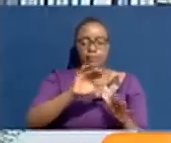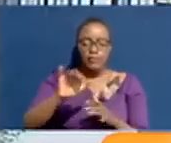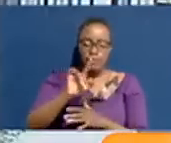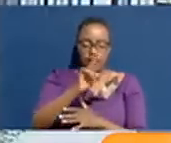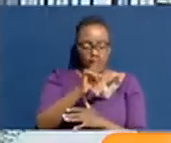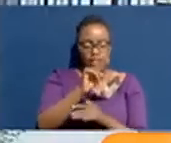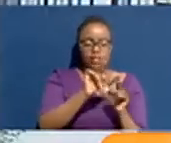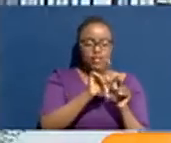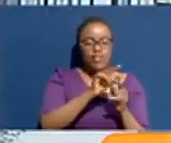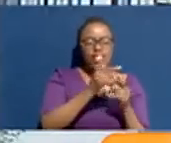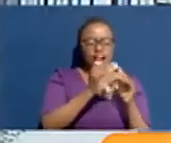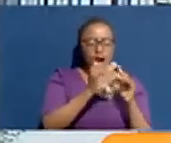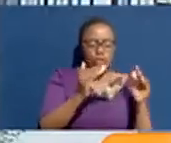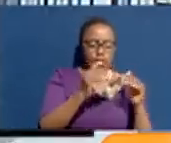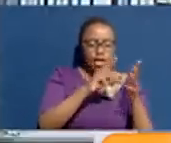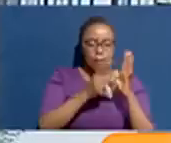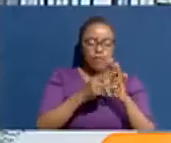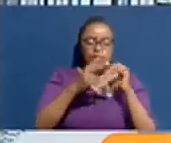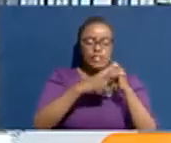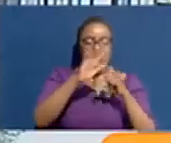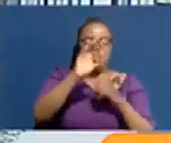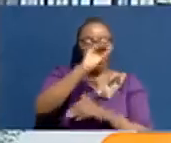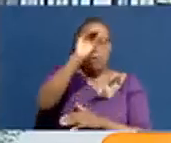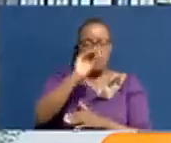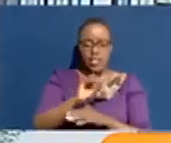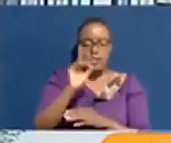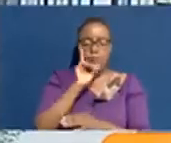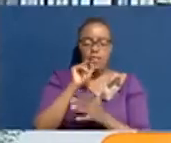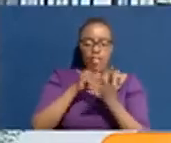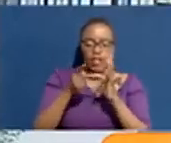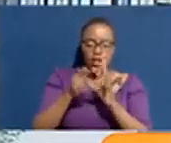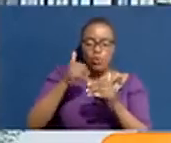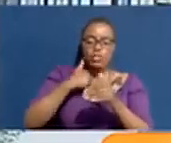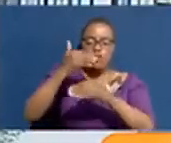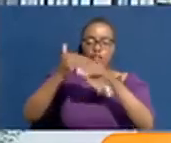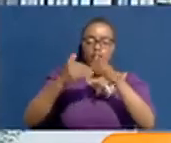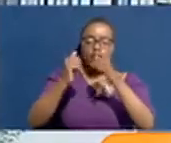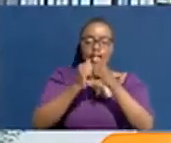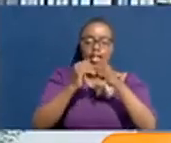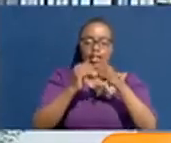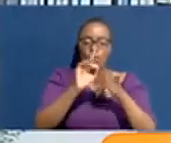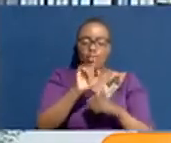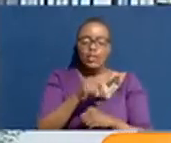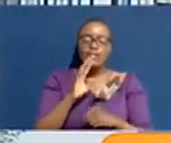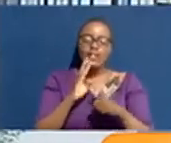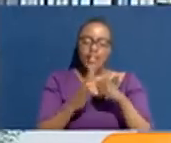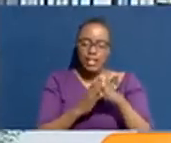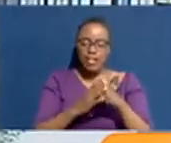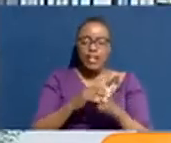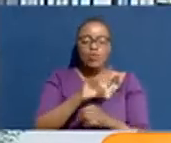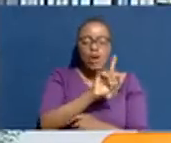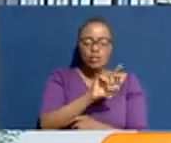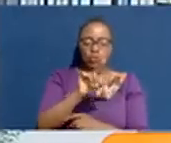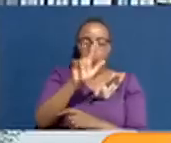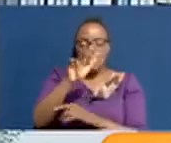One of the Buxton housing project is 75% complete. The project that seeks to construct 1,900 1-3 bedroom units